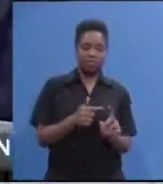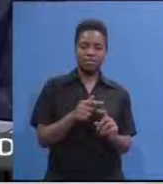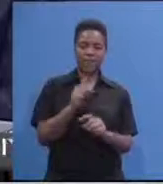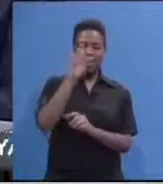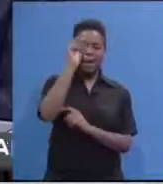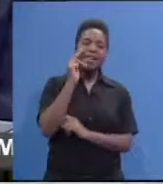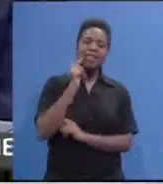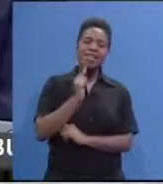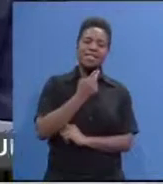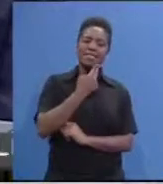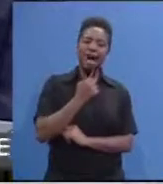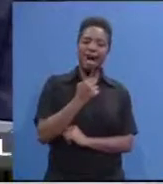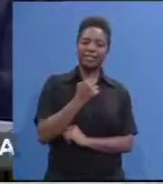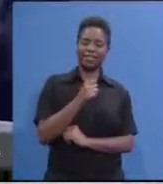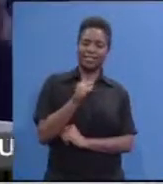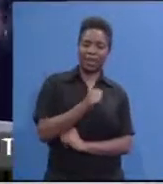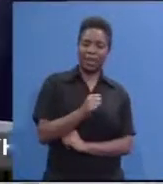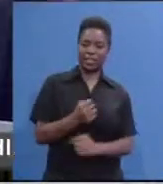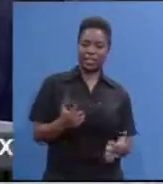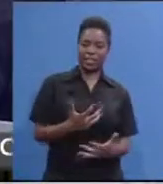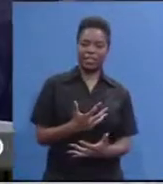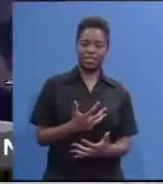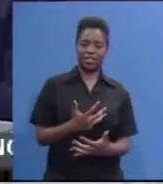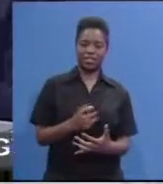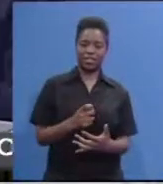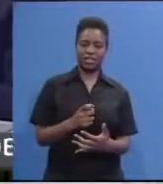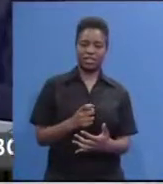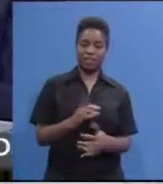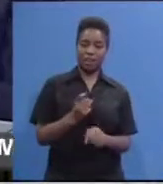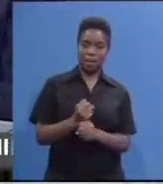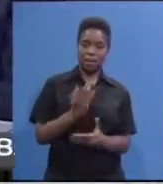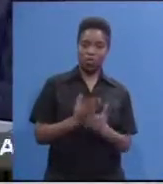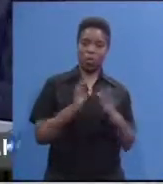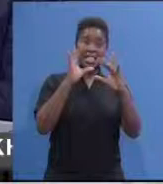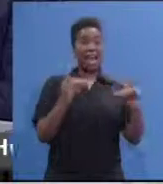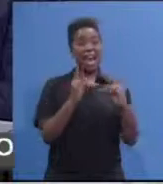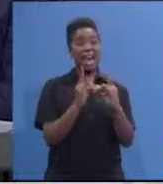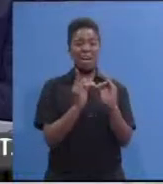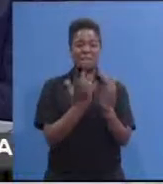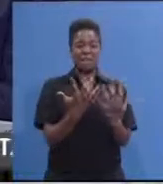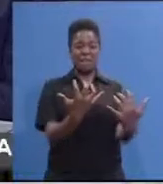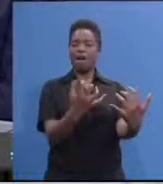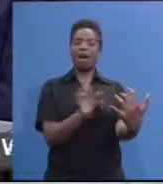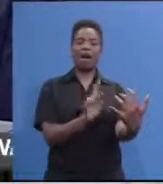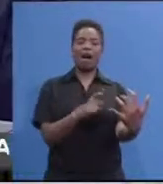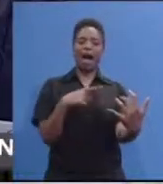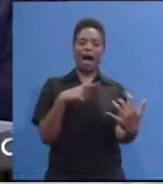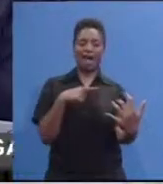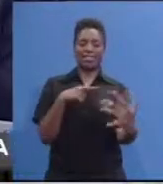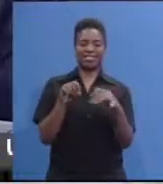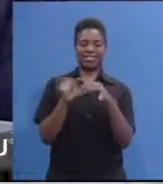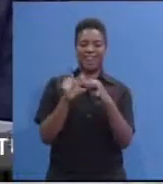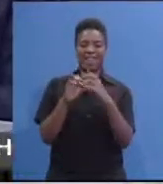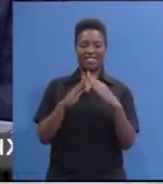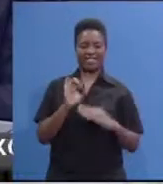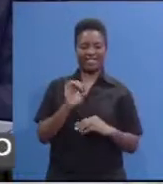nice surprise, you know. You know, he can't be going to see you guys in stadiums. So we went to Clive's house, and he didn't know